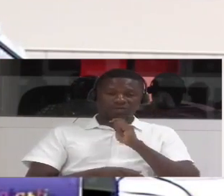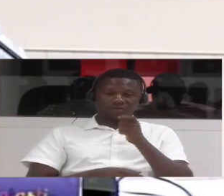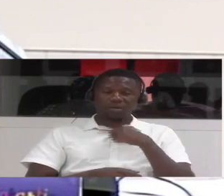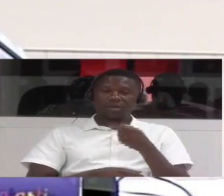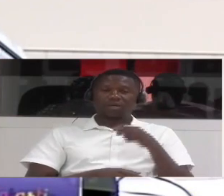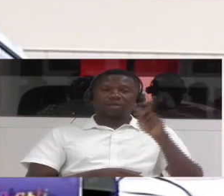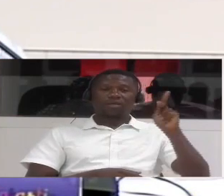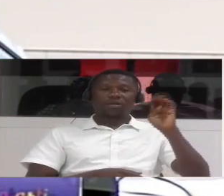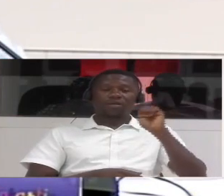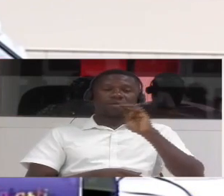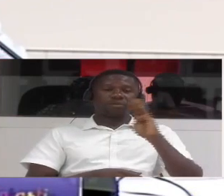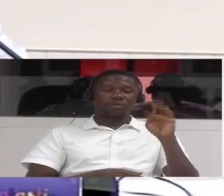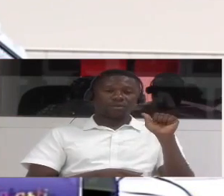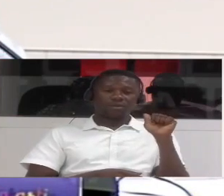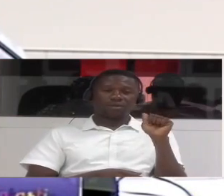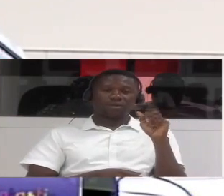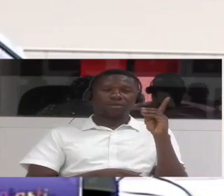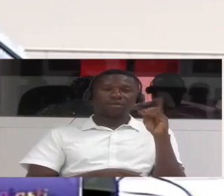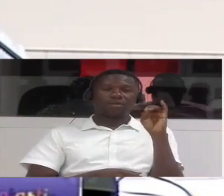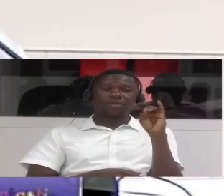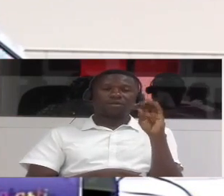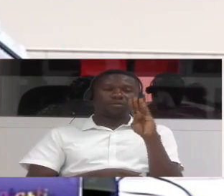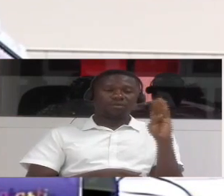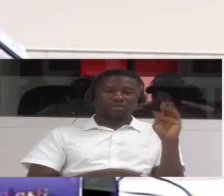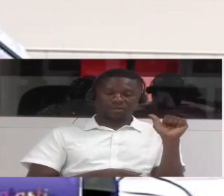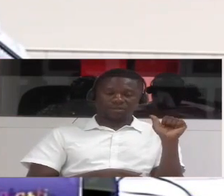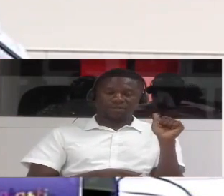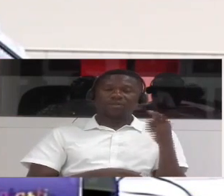late. And during the interview, the